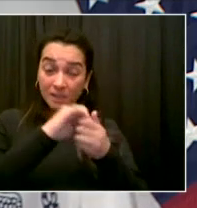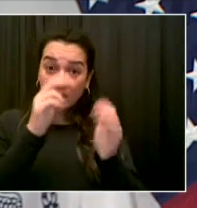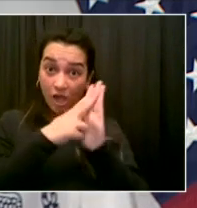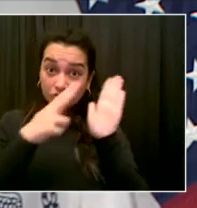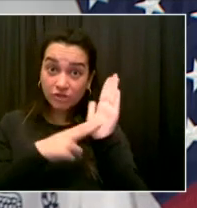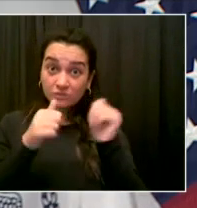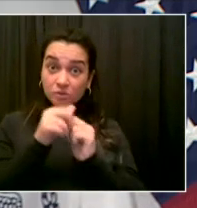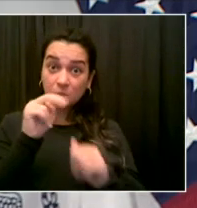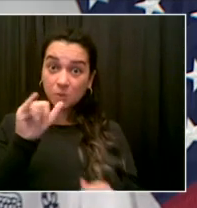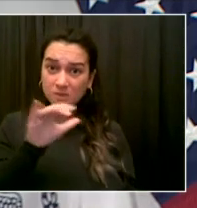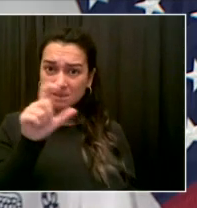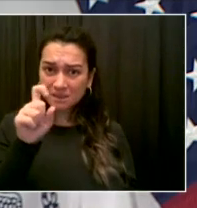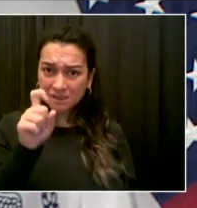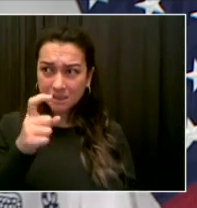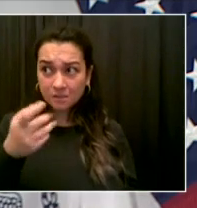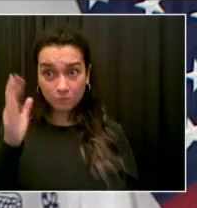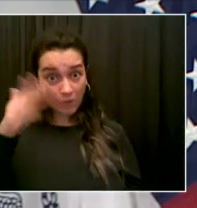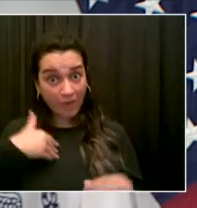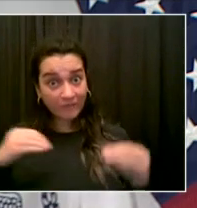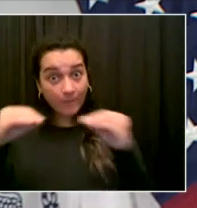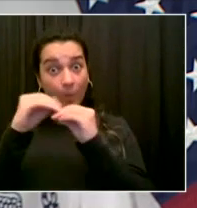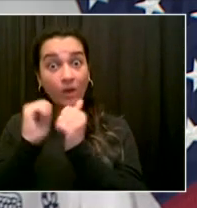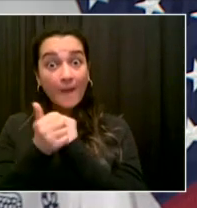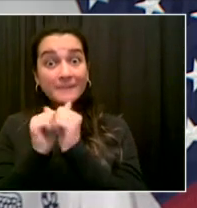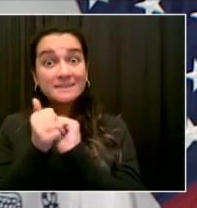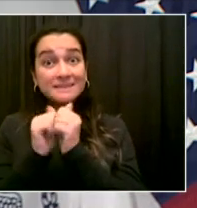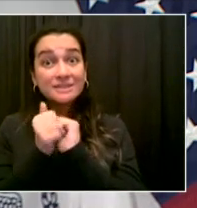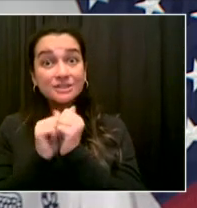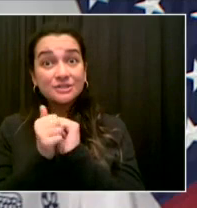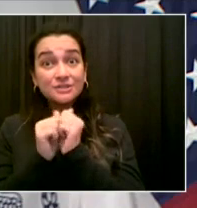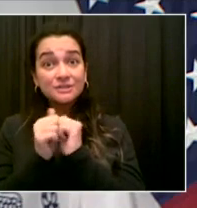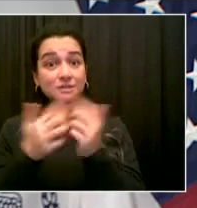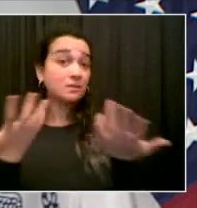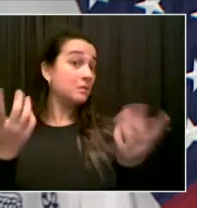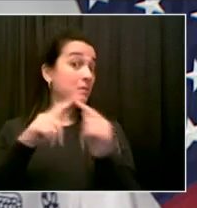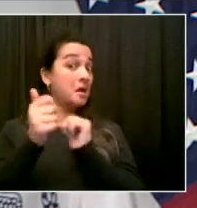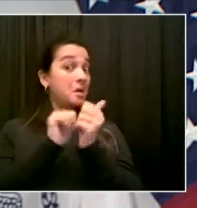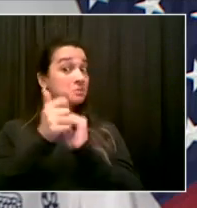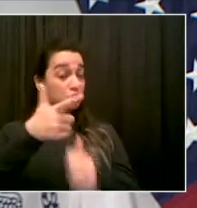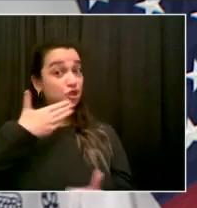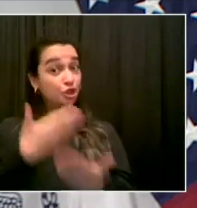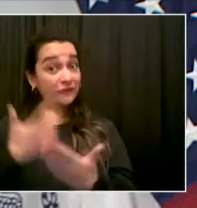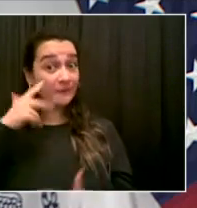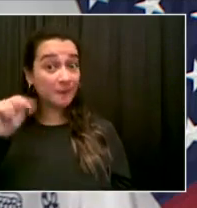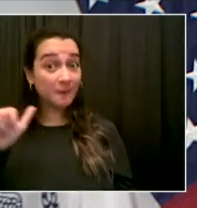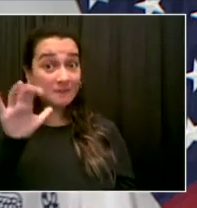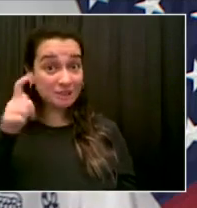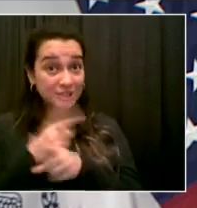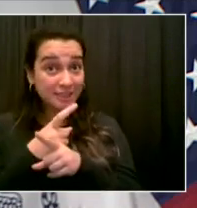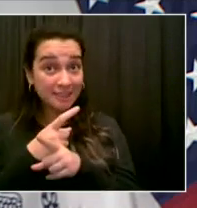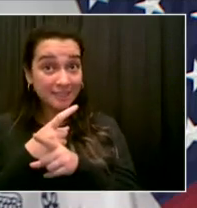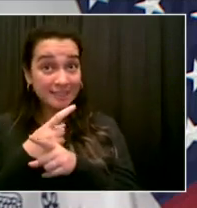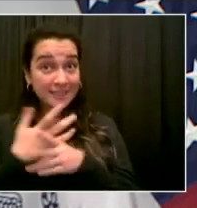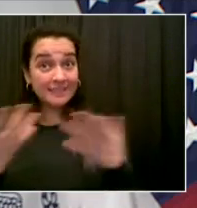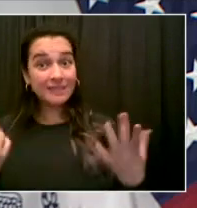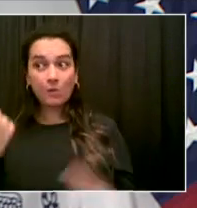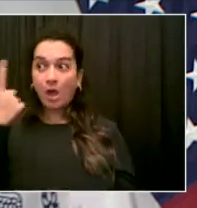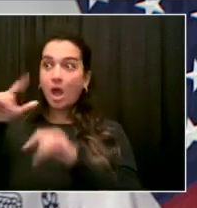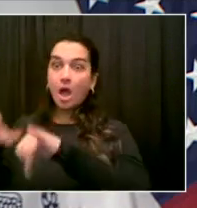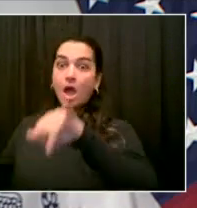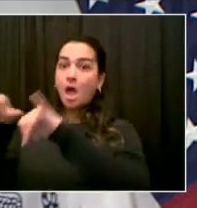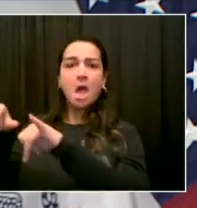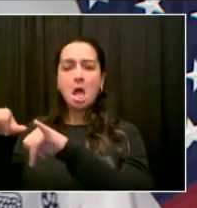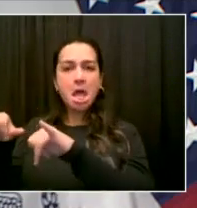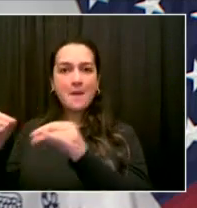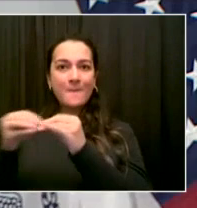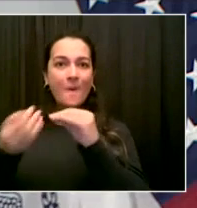micro mobility be better to create that exciting vision? Yeah, look, in principle, of course, but there are still rules. And